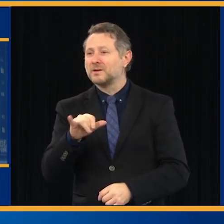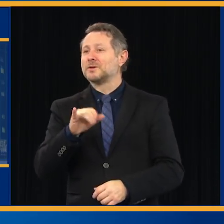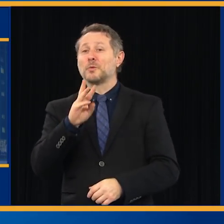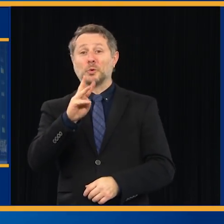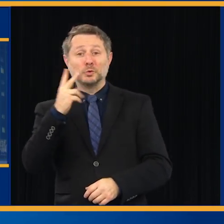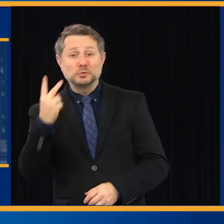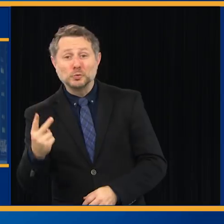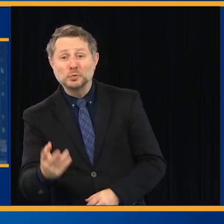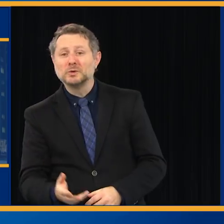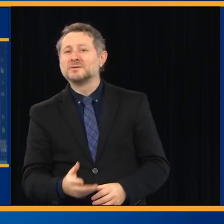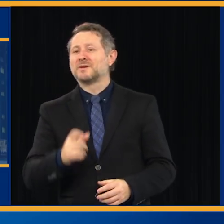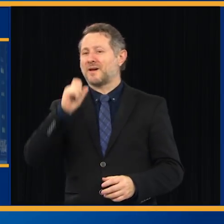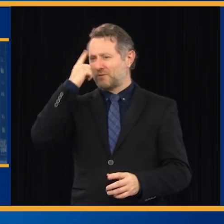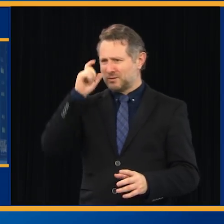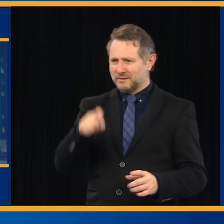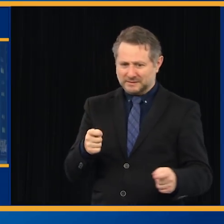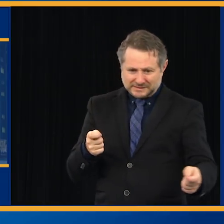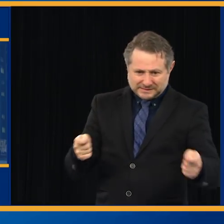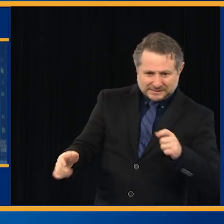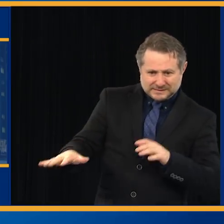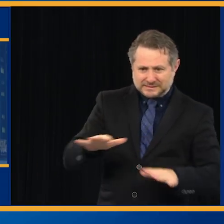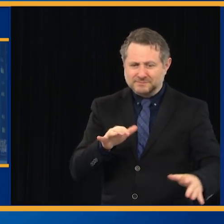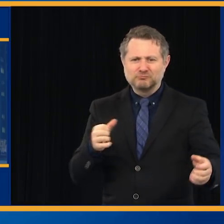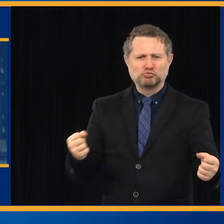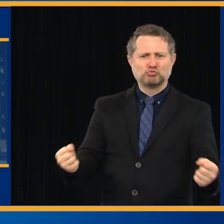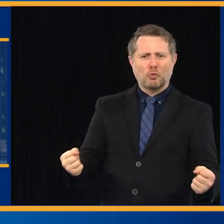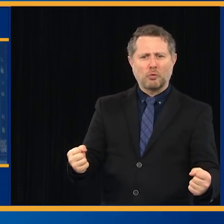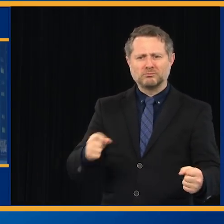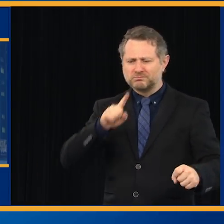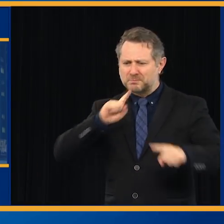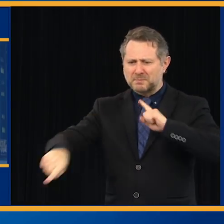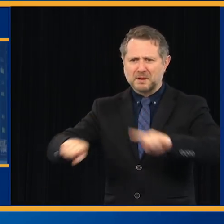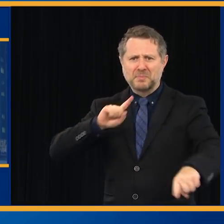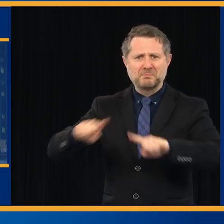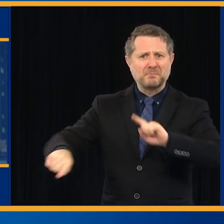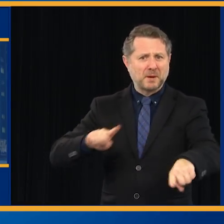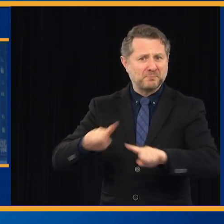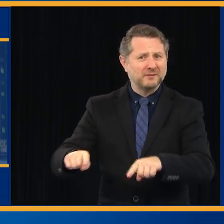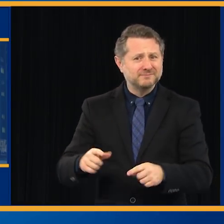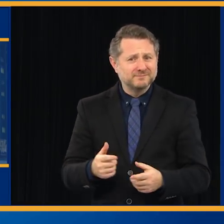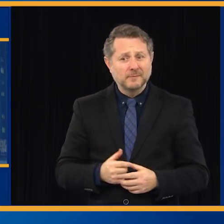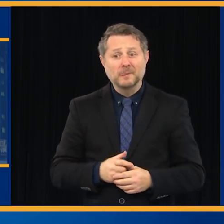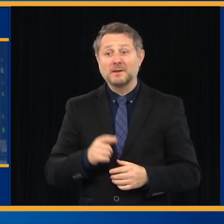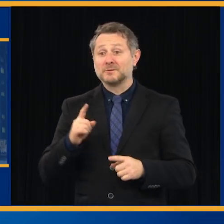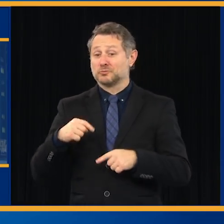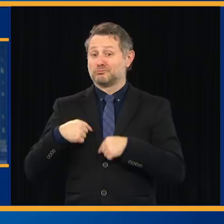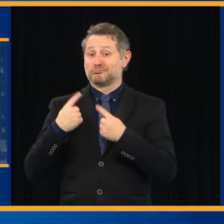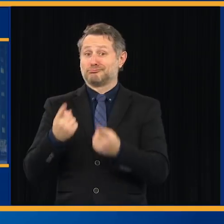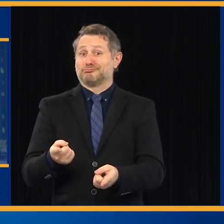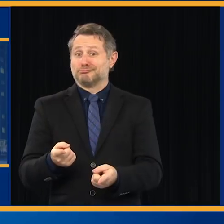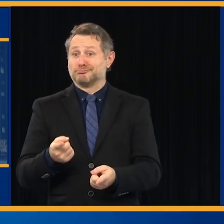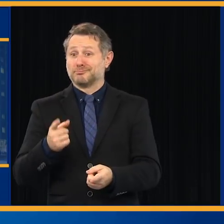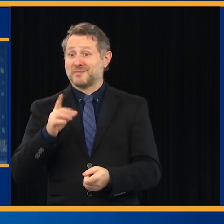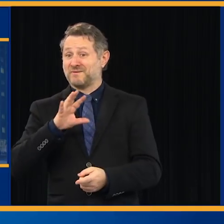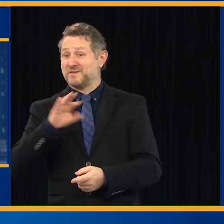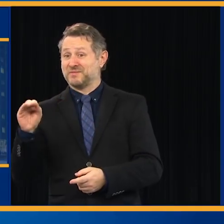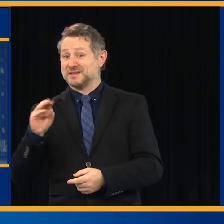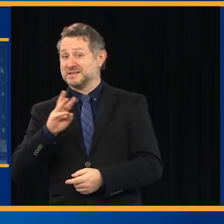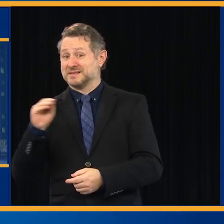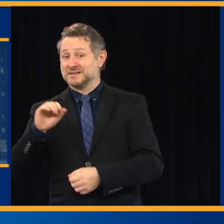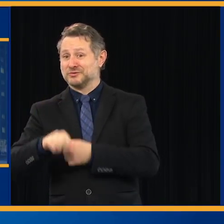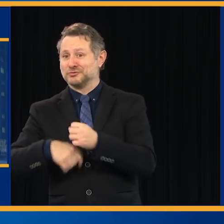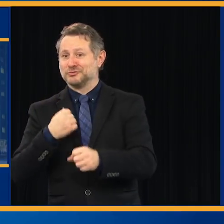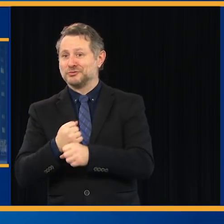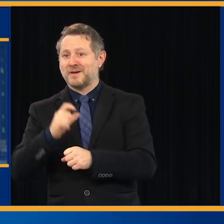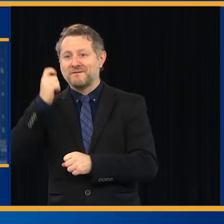to mobilize overnight. But literally for decades, you haven't seen